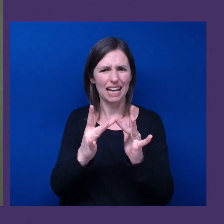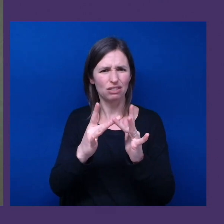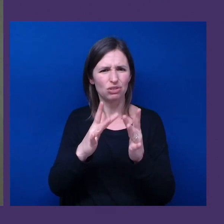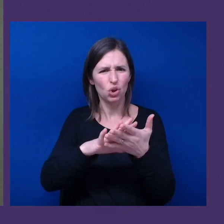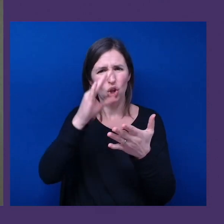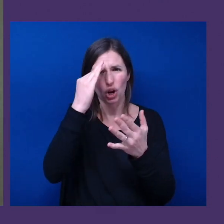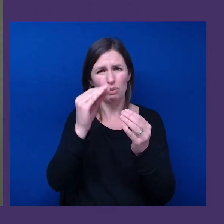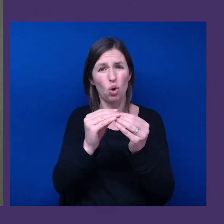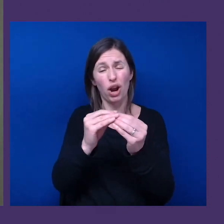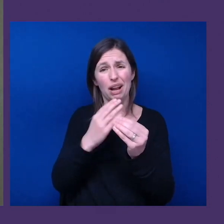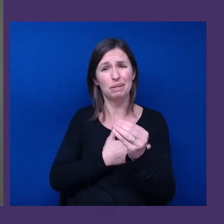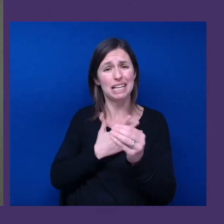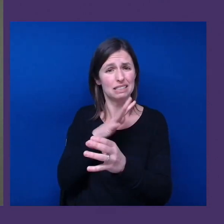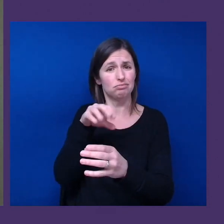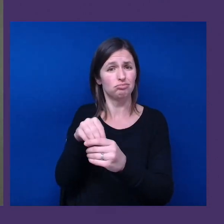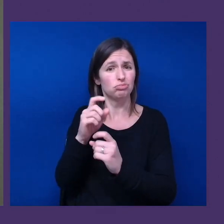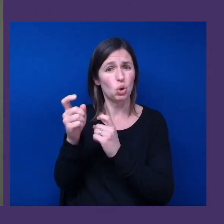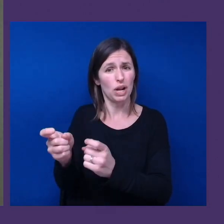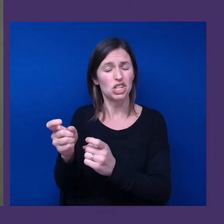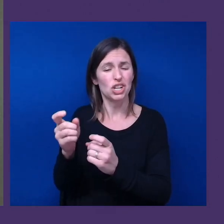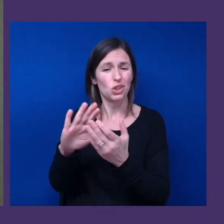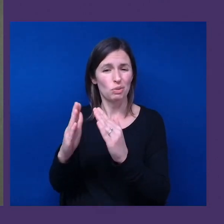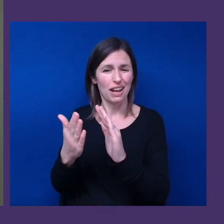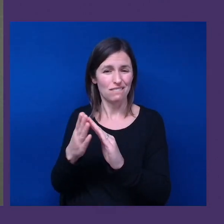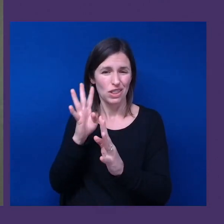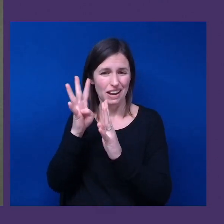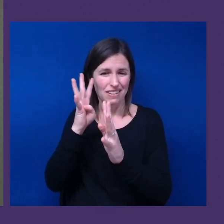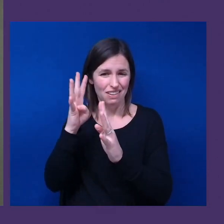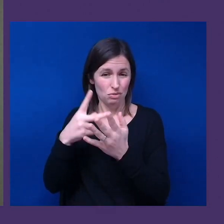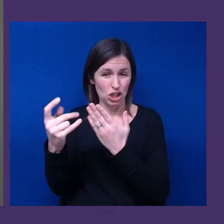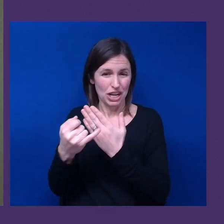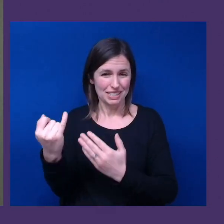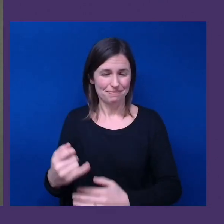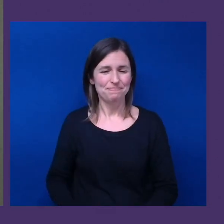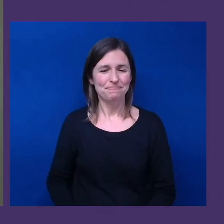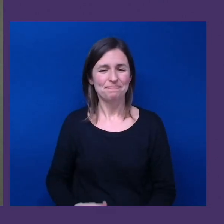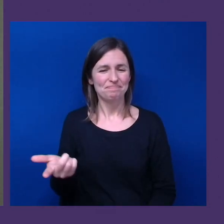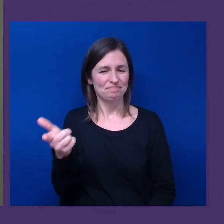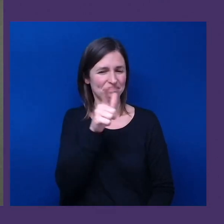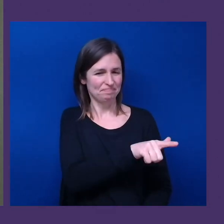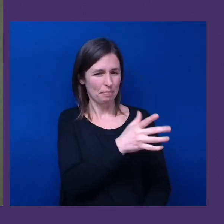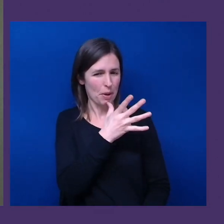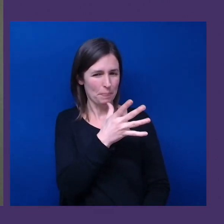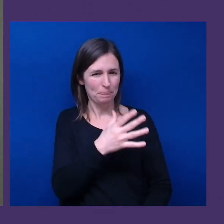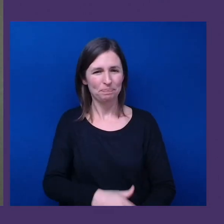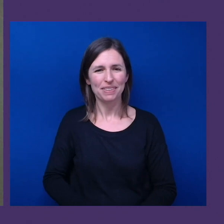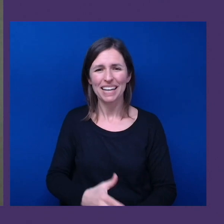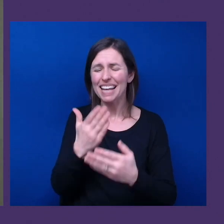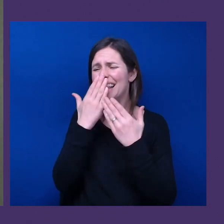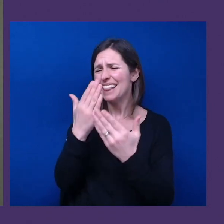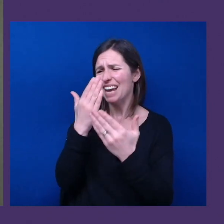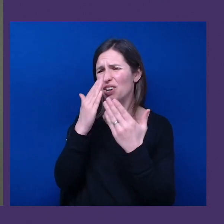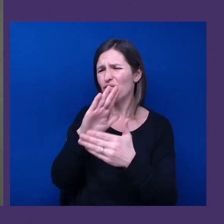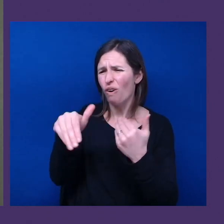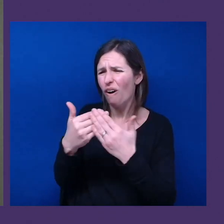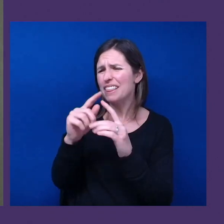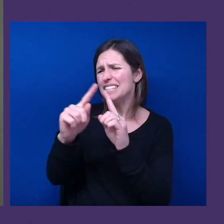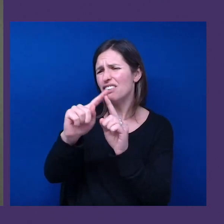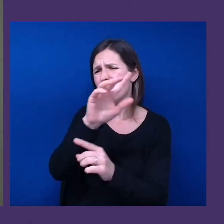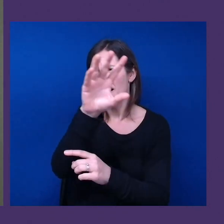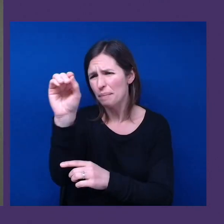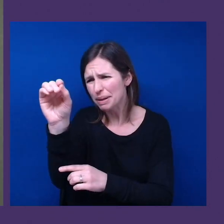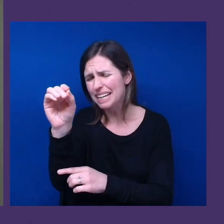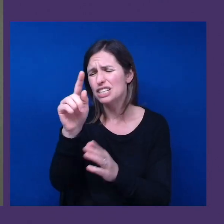you, David. And thank you to all the companies and researchers for inviting David and I to share our experiences